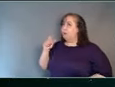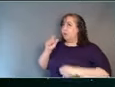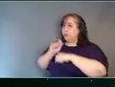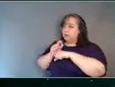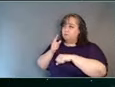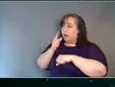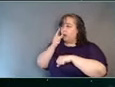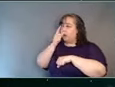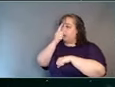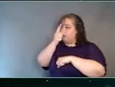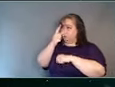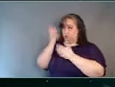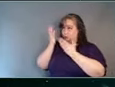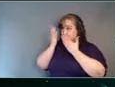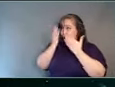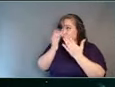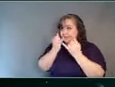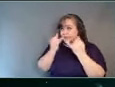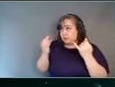ever bring samples back to Earth?